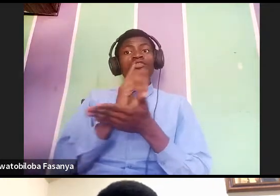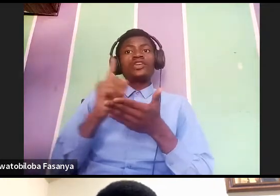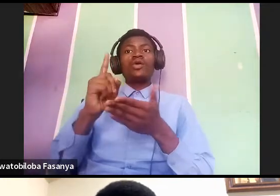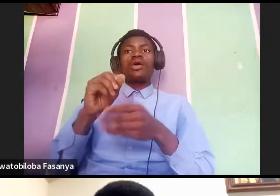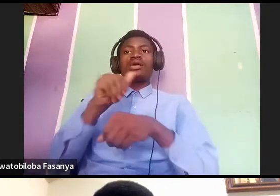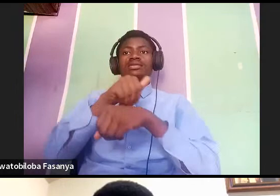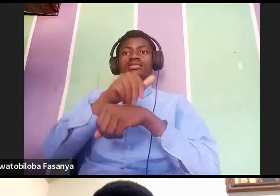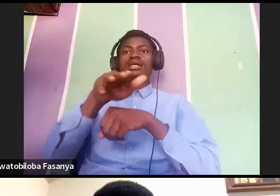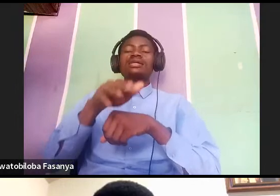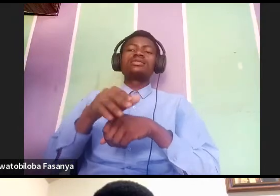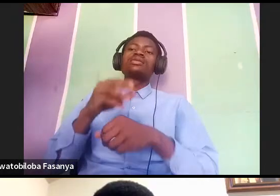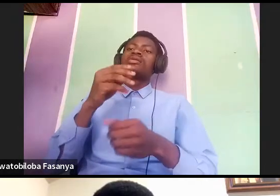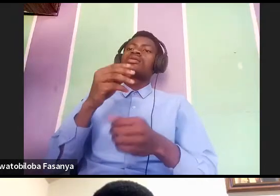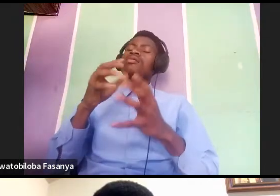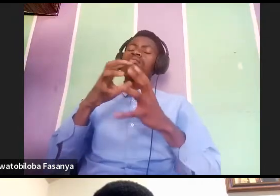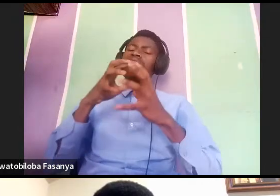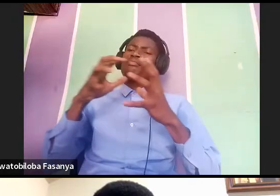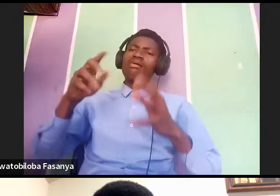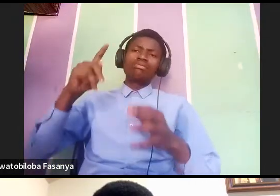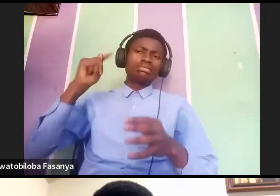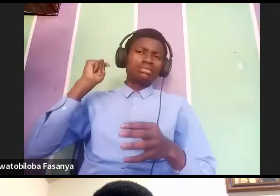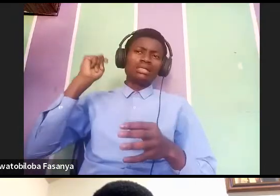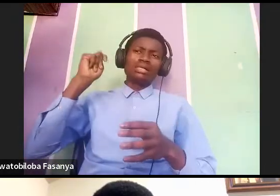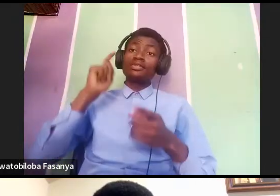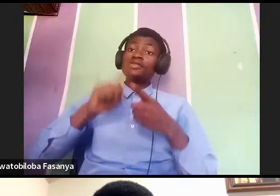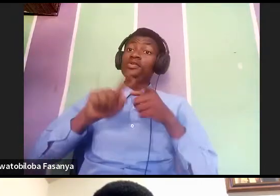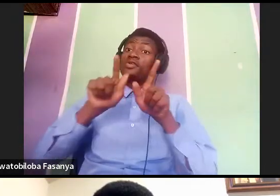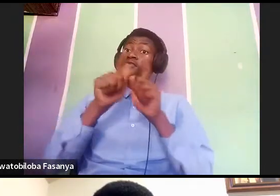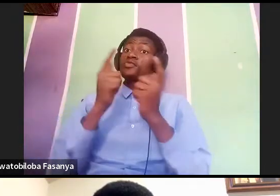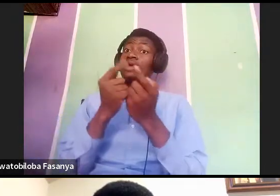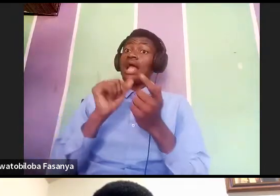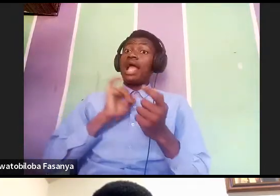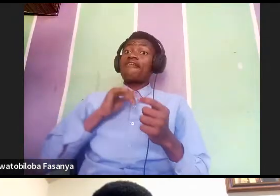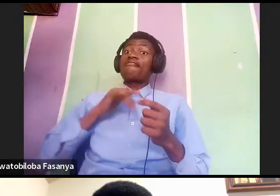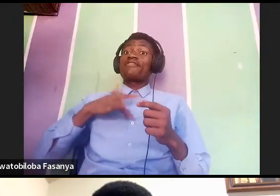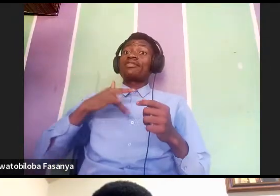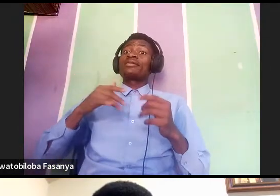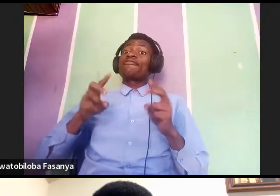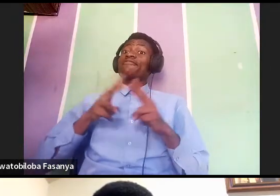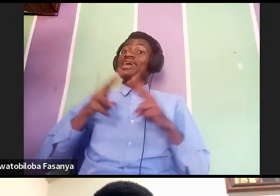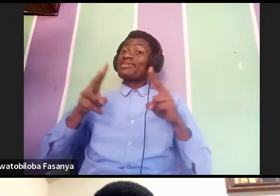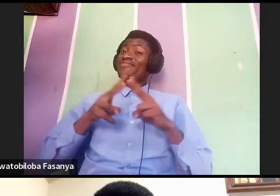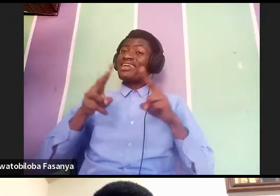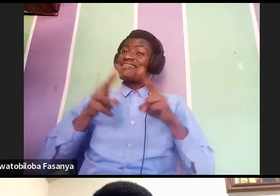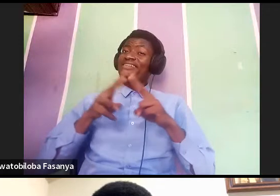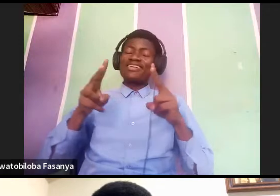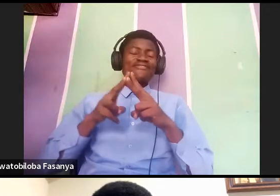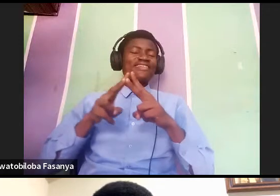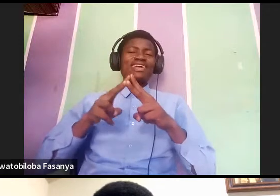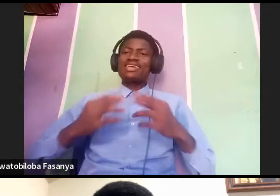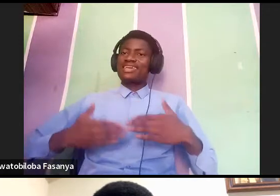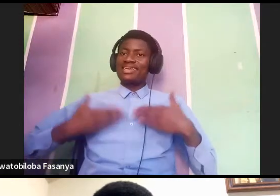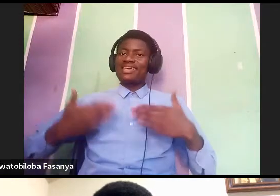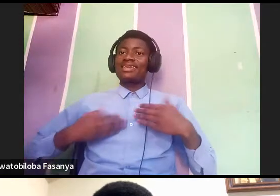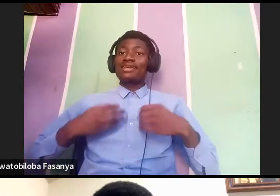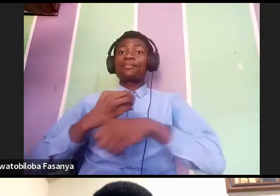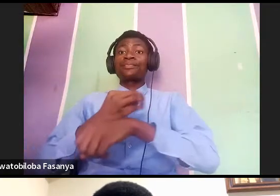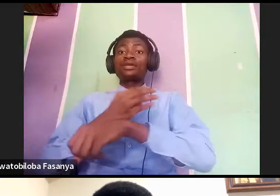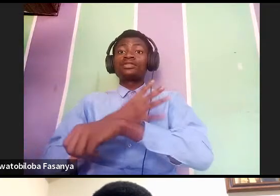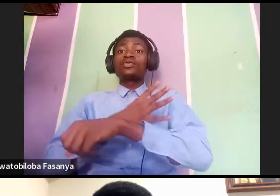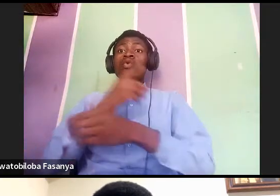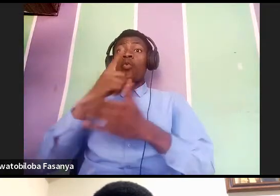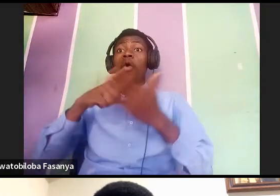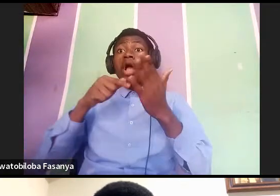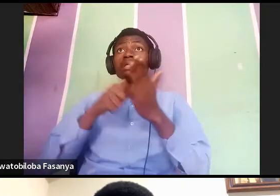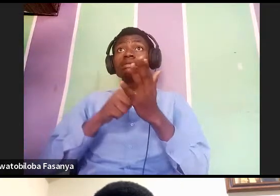I was really very, very impressed what this does to people. The person actually said we should continue,